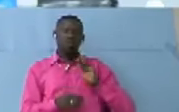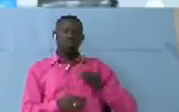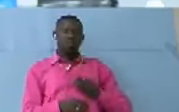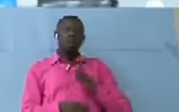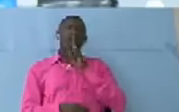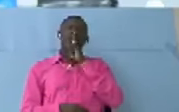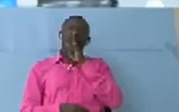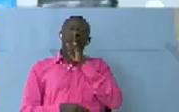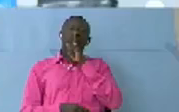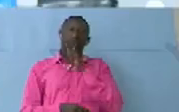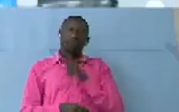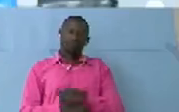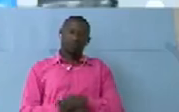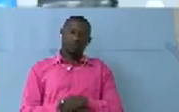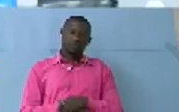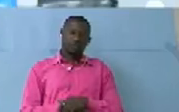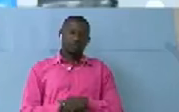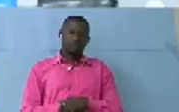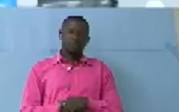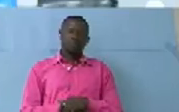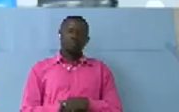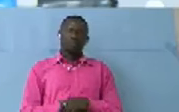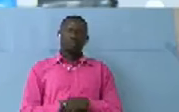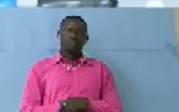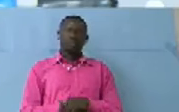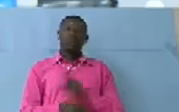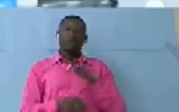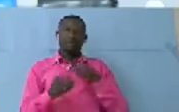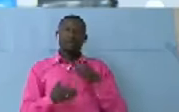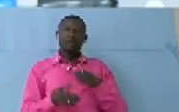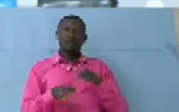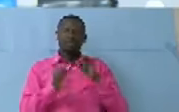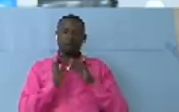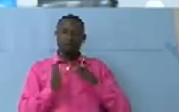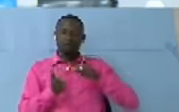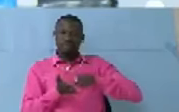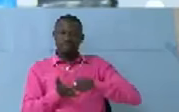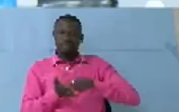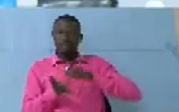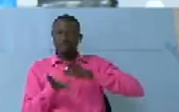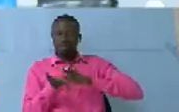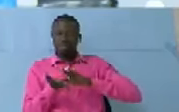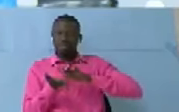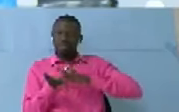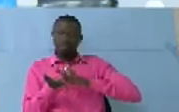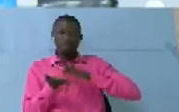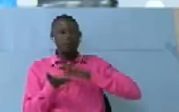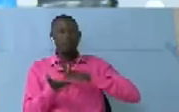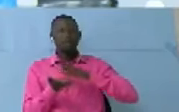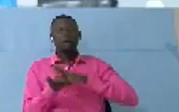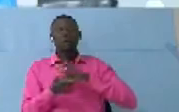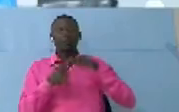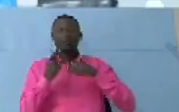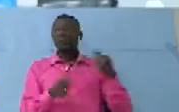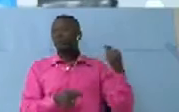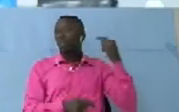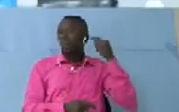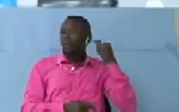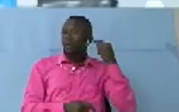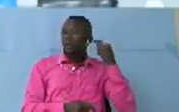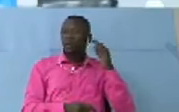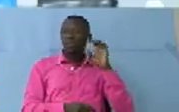So they told Nagonjai to be quiet. So you may fingerprint our and solo kumbo kaumoy. They took our fingerprints and then